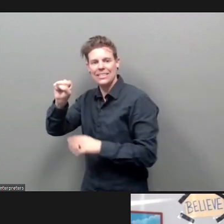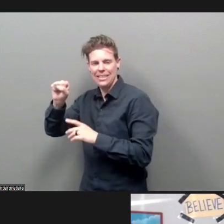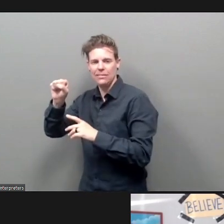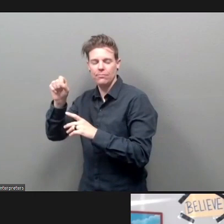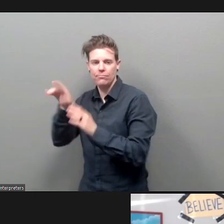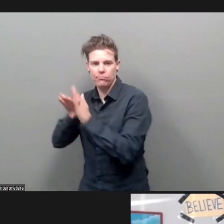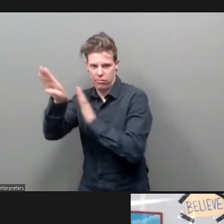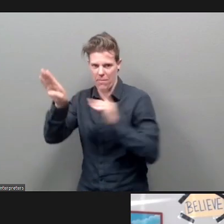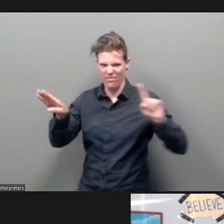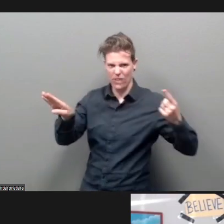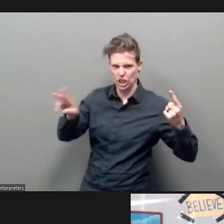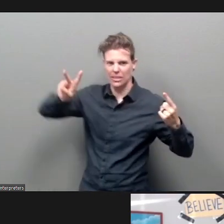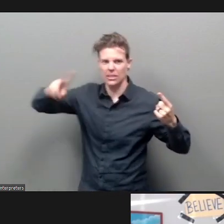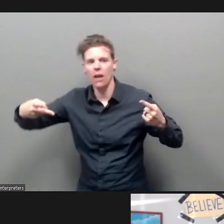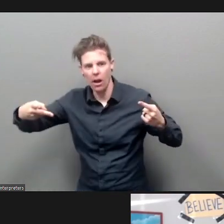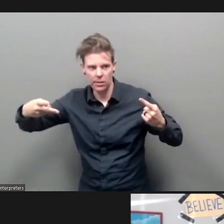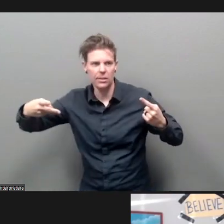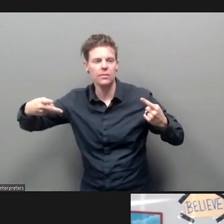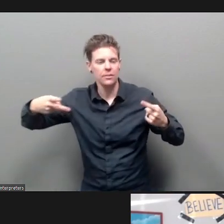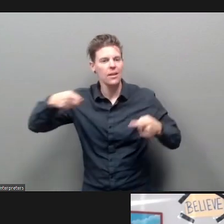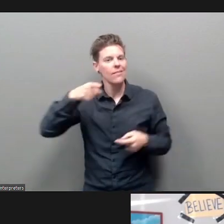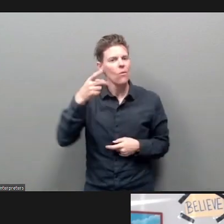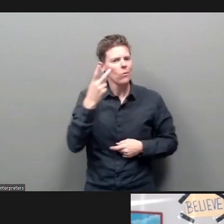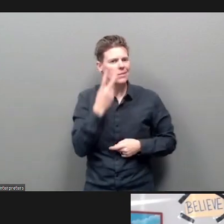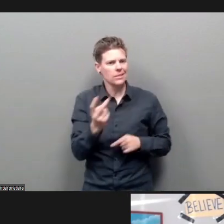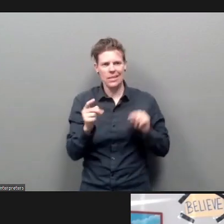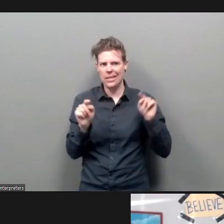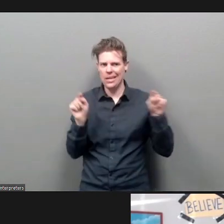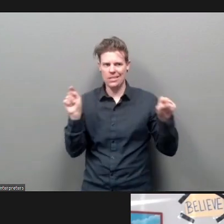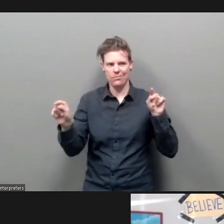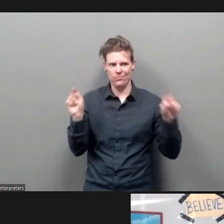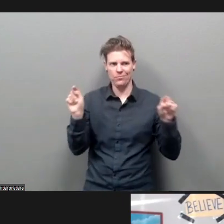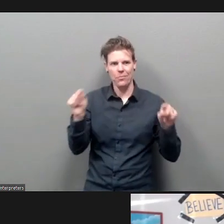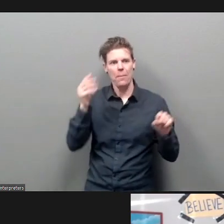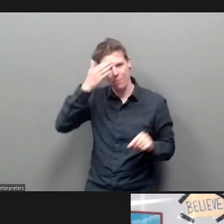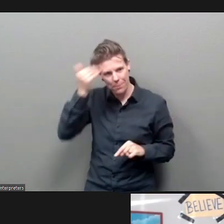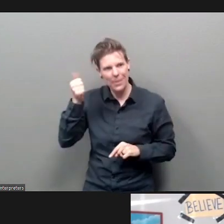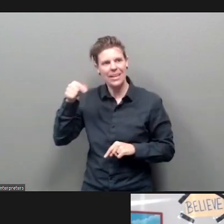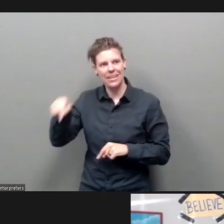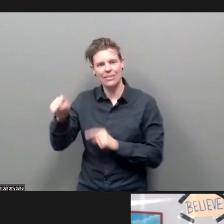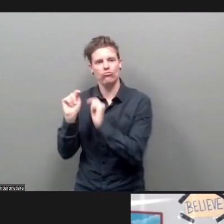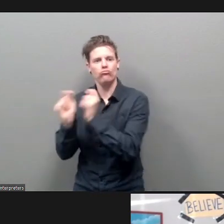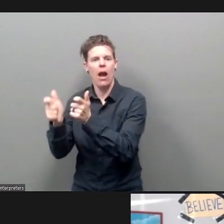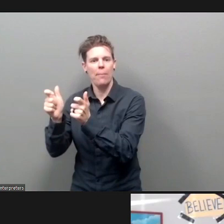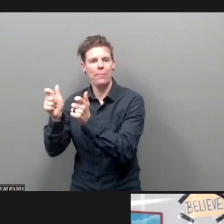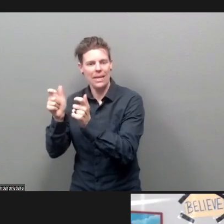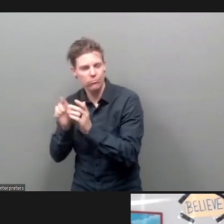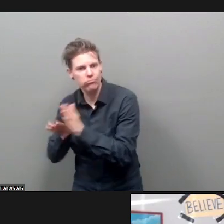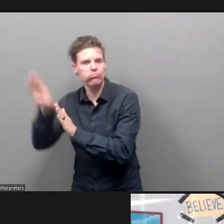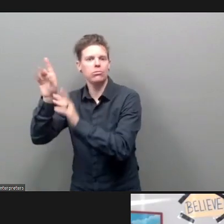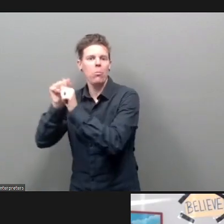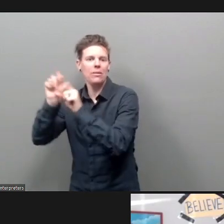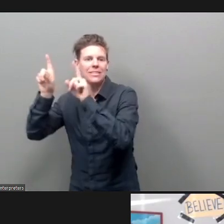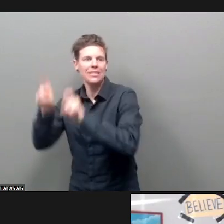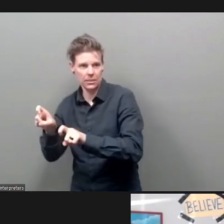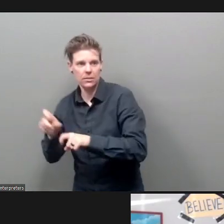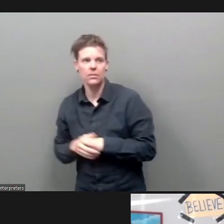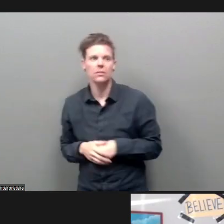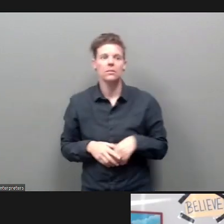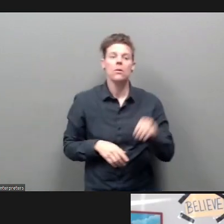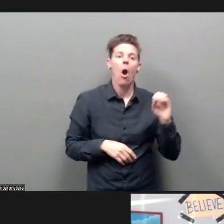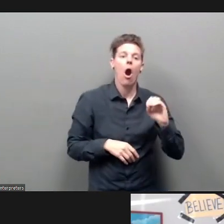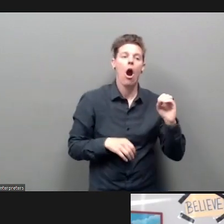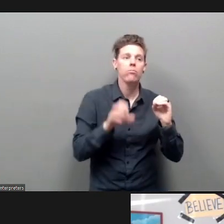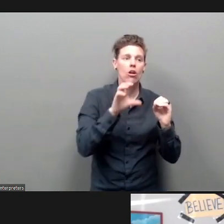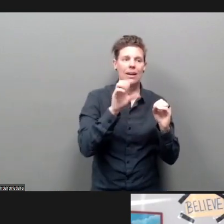that rapid rise in Omicron cases that we're seeing in New Mexico. And if you missed the first part, you